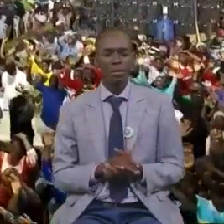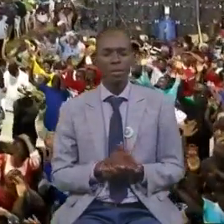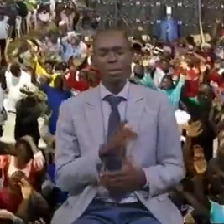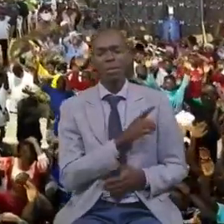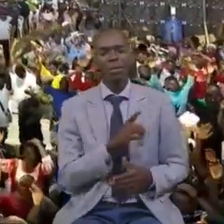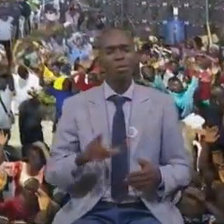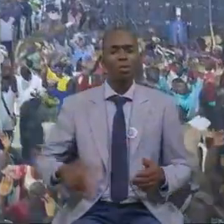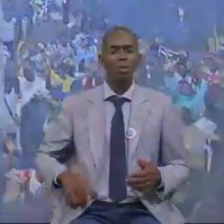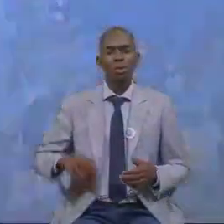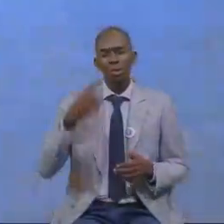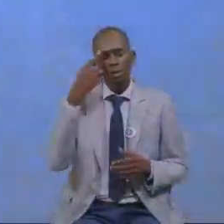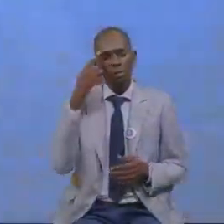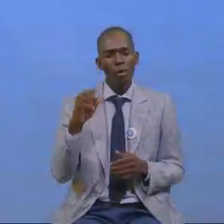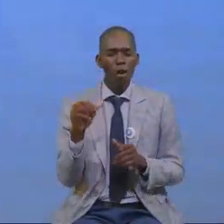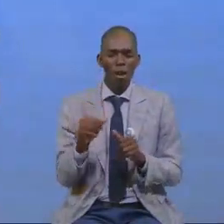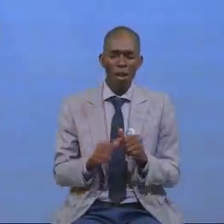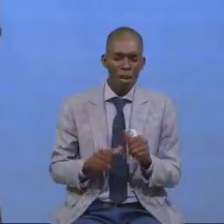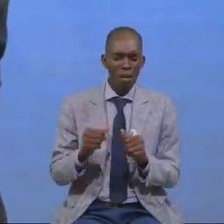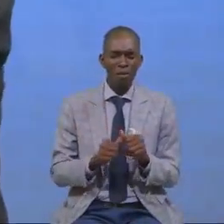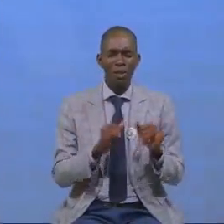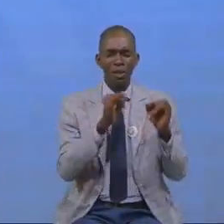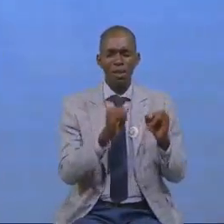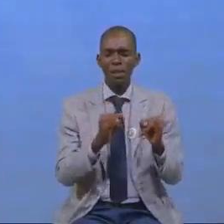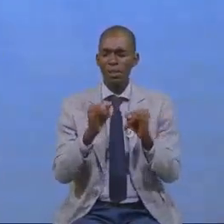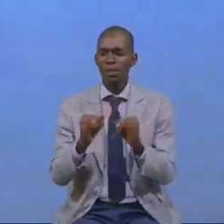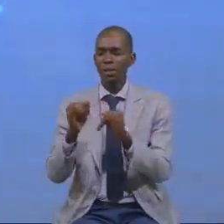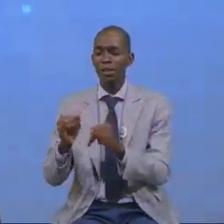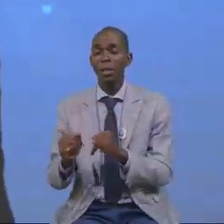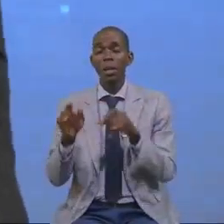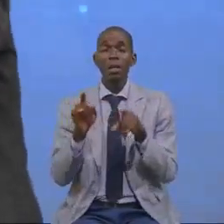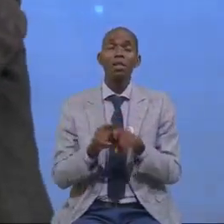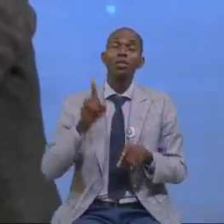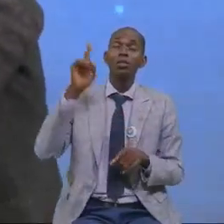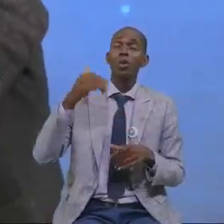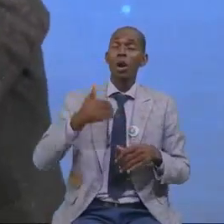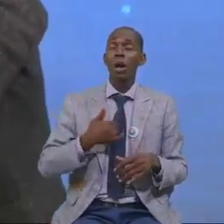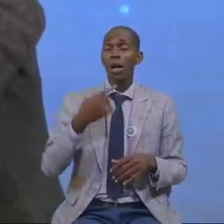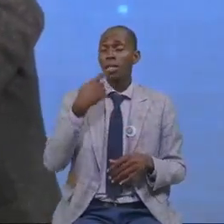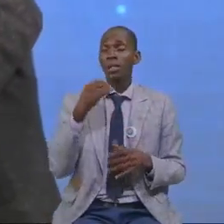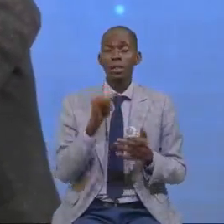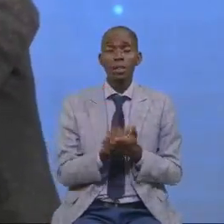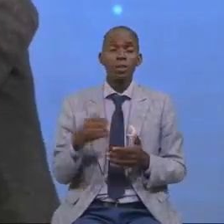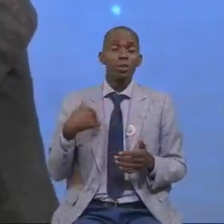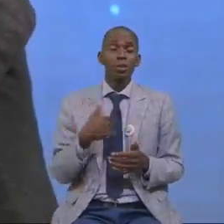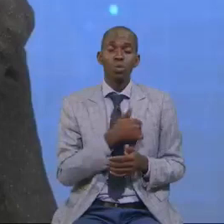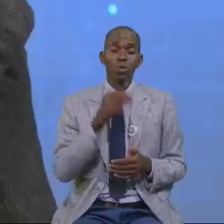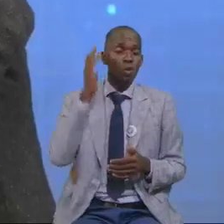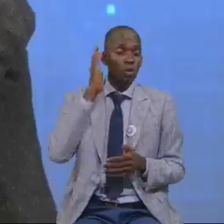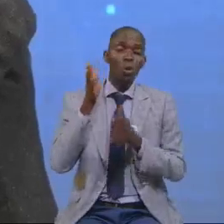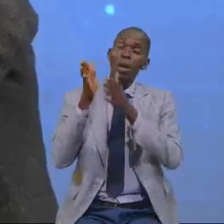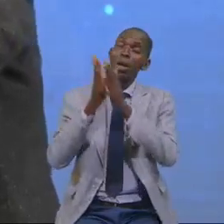Lord, for every individual, as you have said that we should ask for that